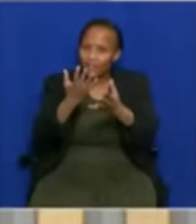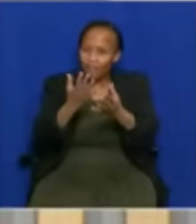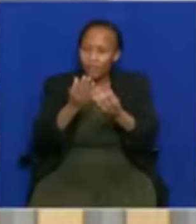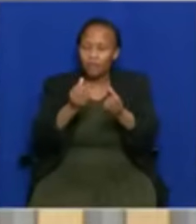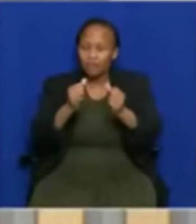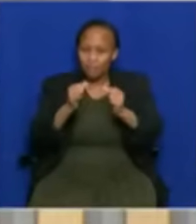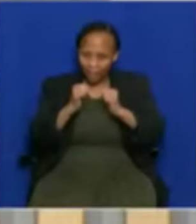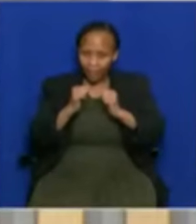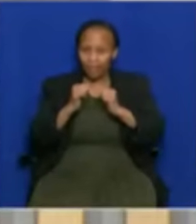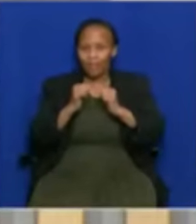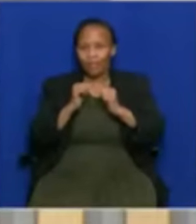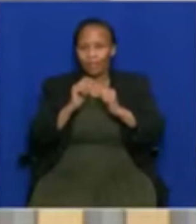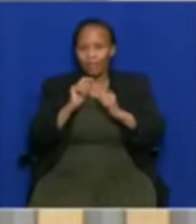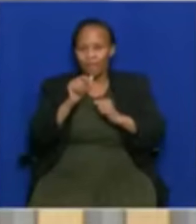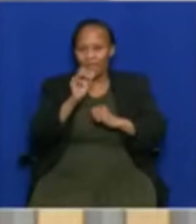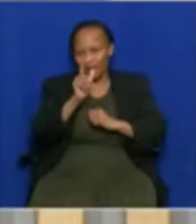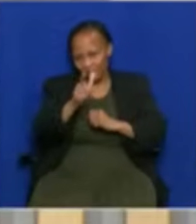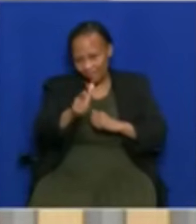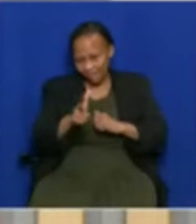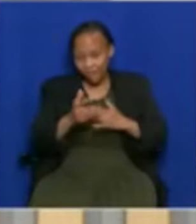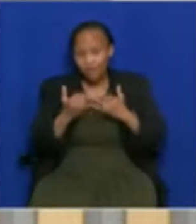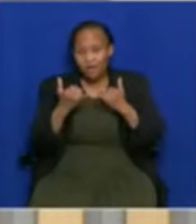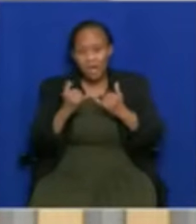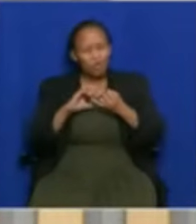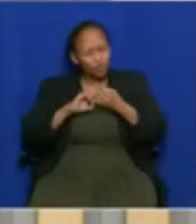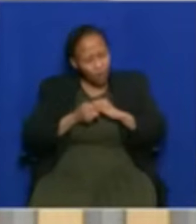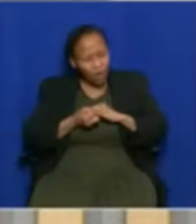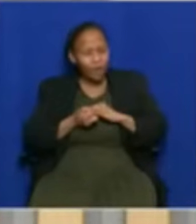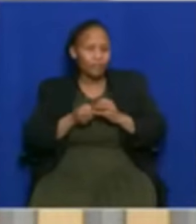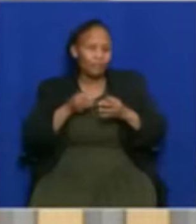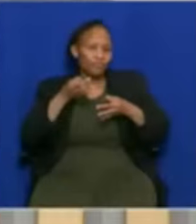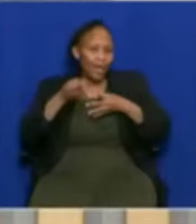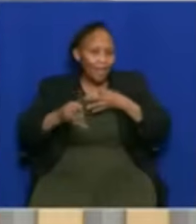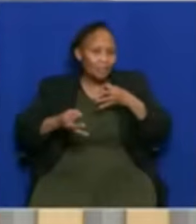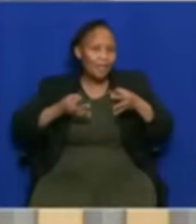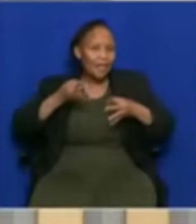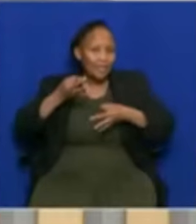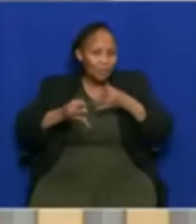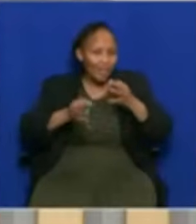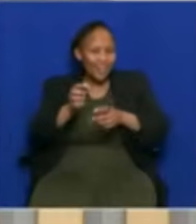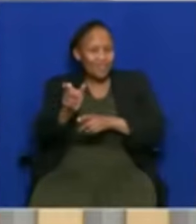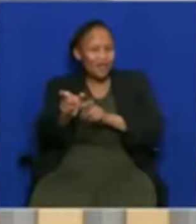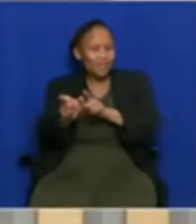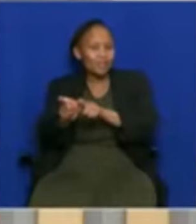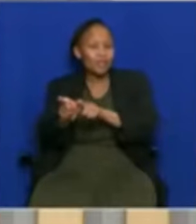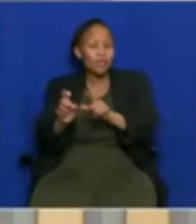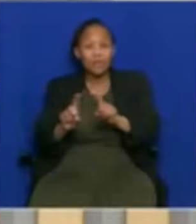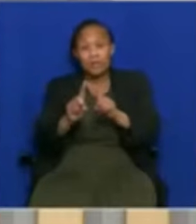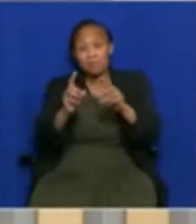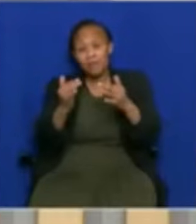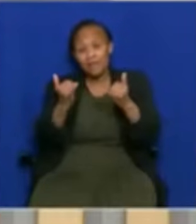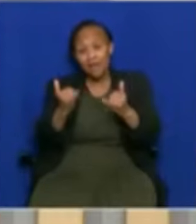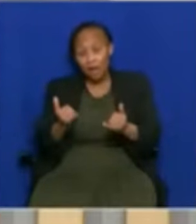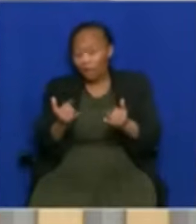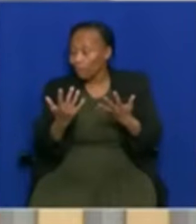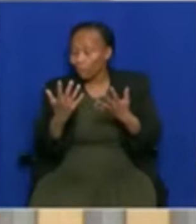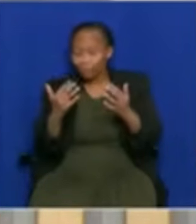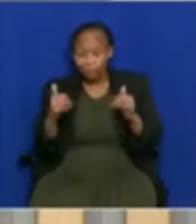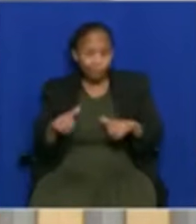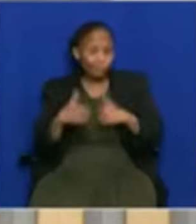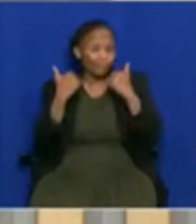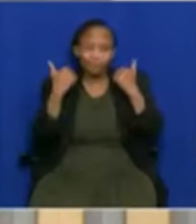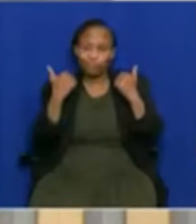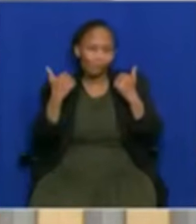explain it. But when you want to get the words to get out, I find it challenging. So, Commissioner Boloy, when we